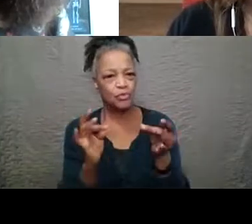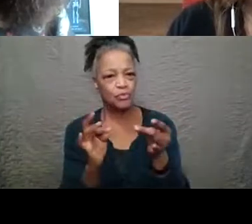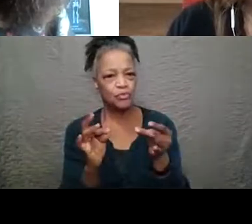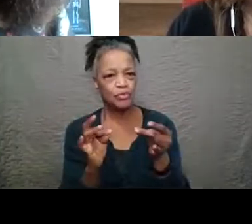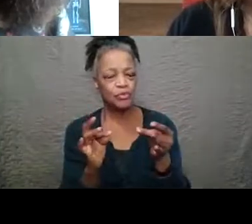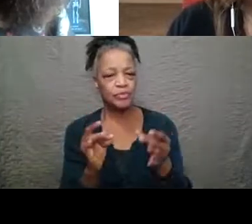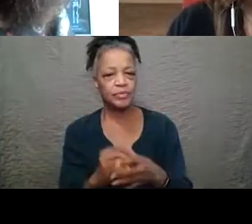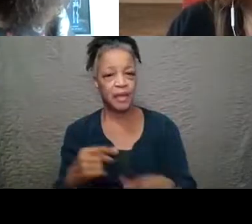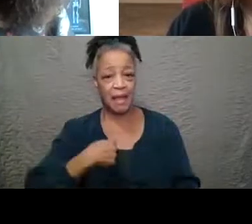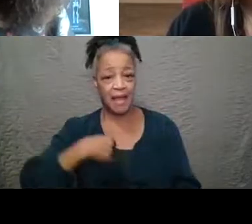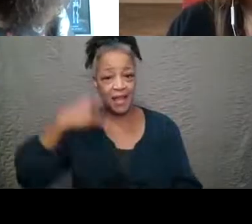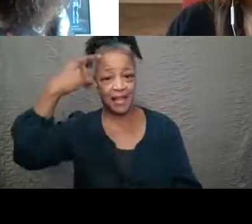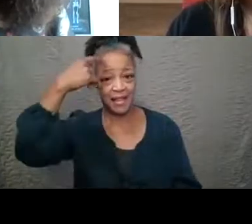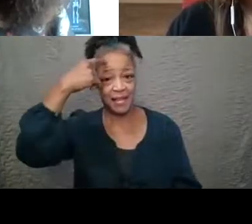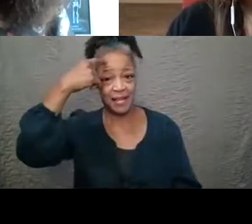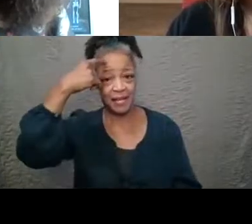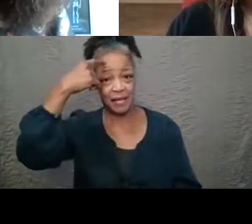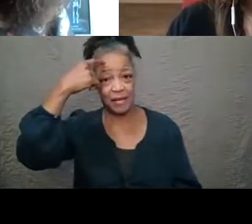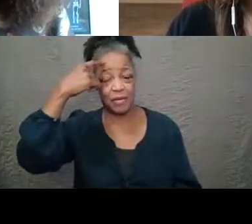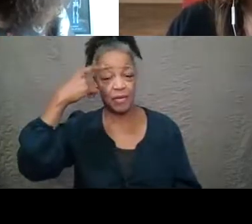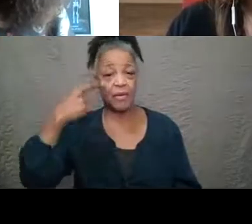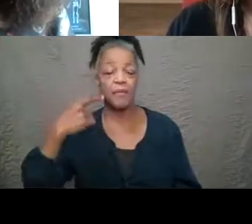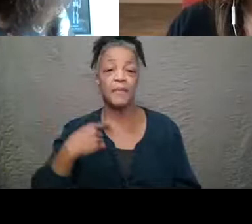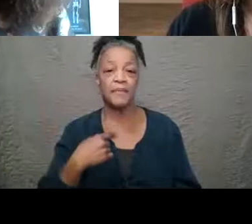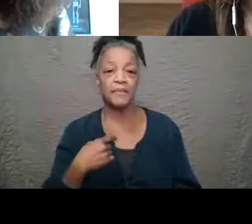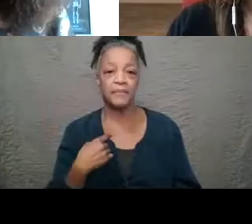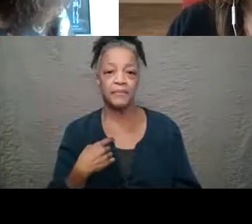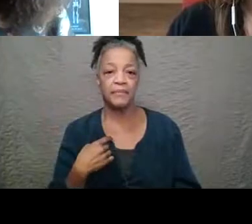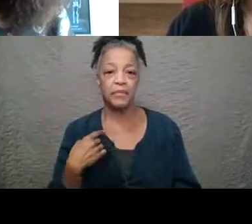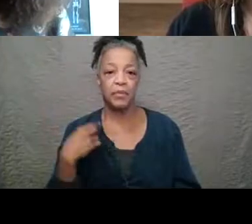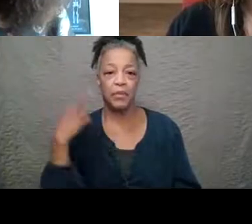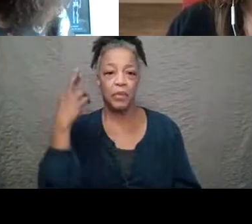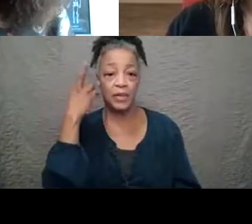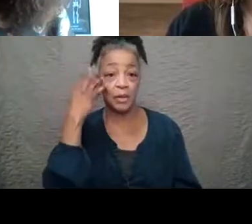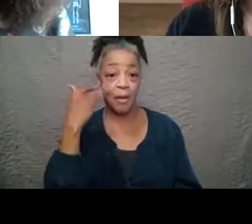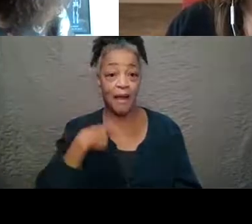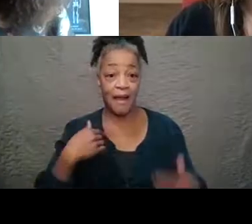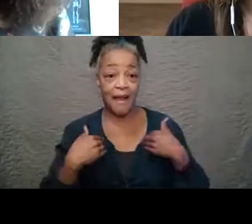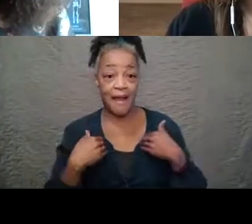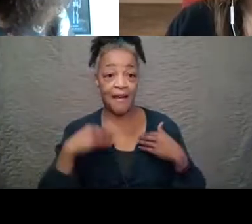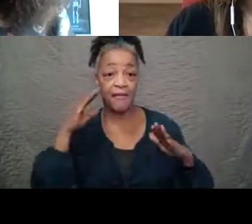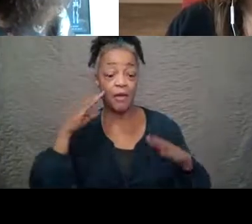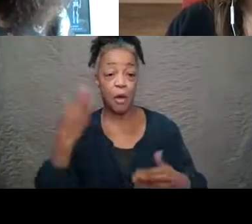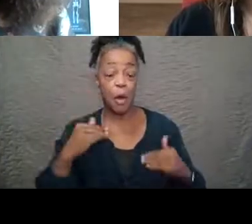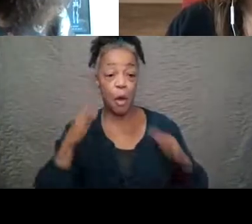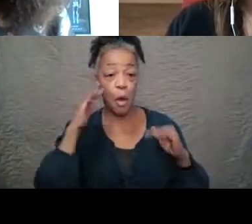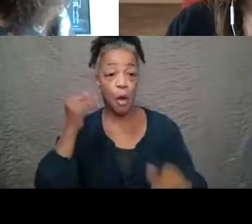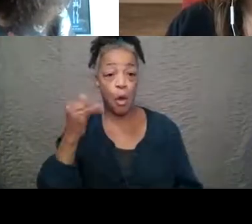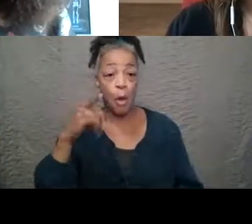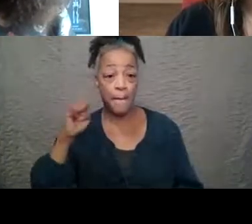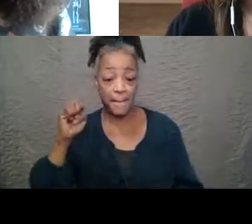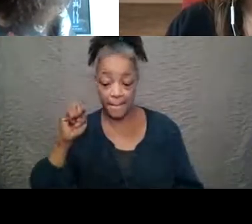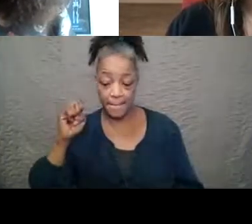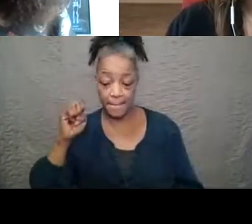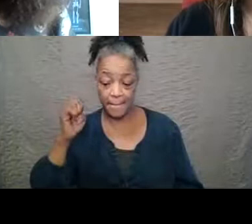So I think the thing that brings me the most hope right now is, and it's also